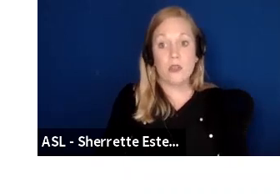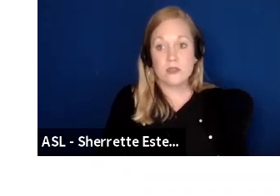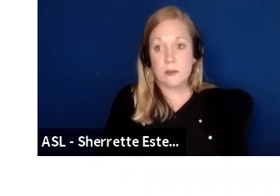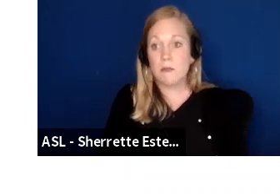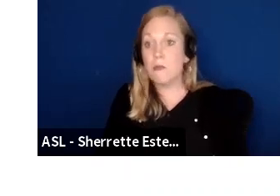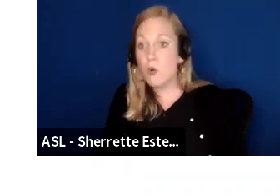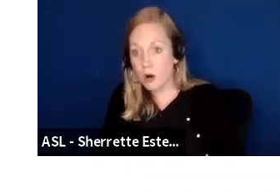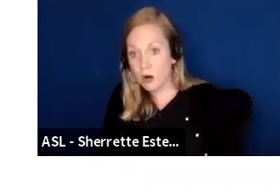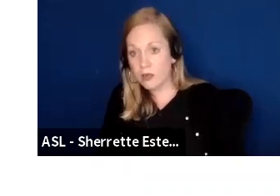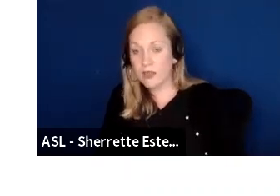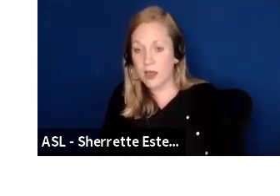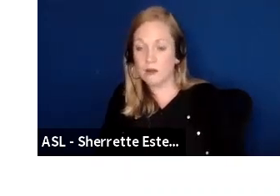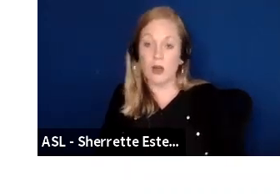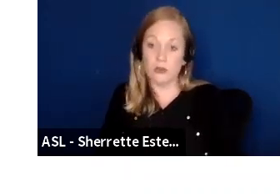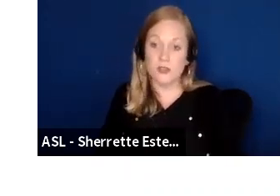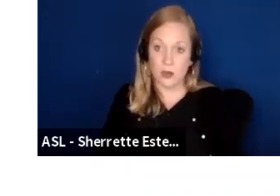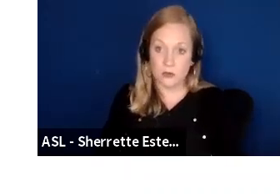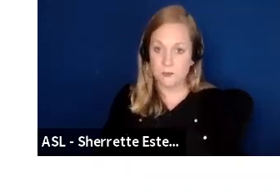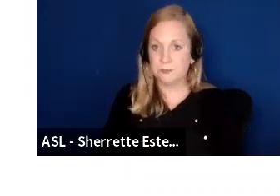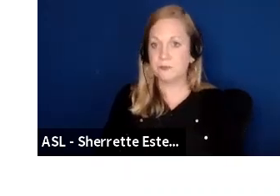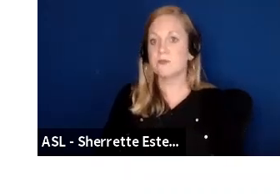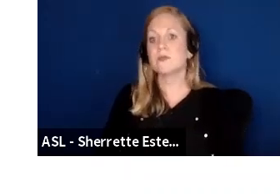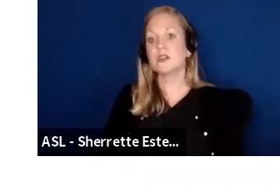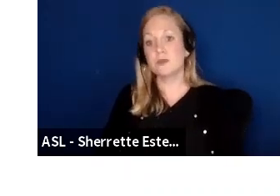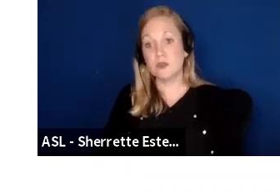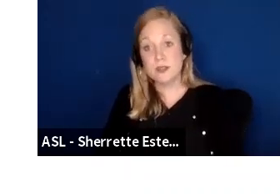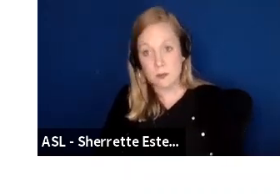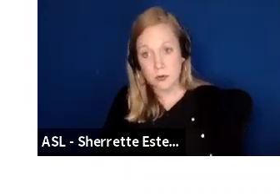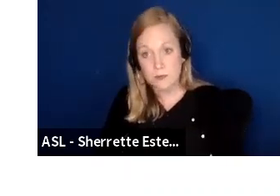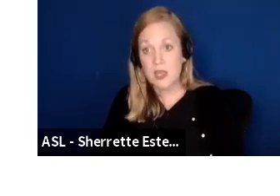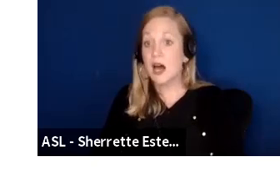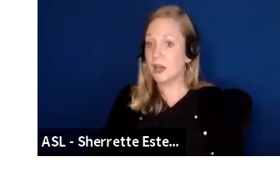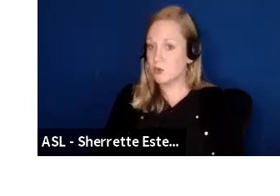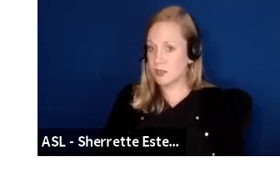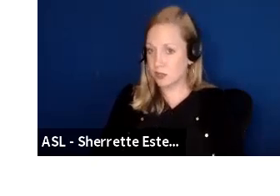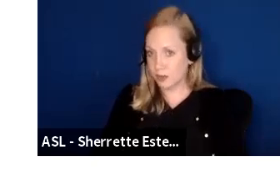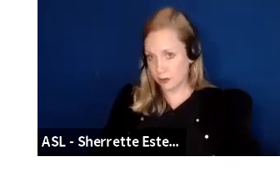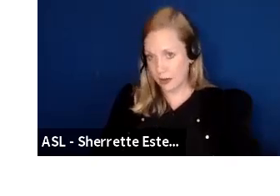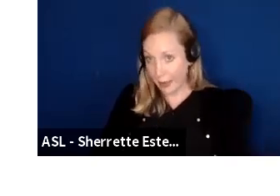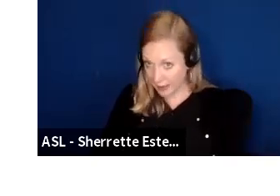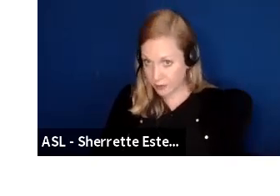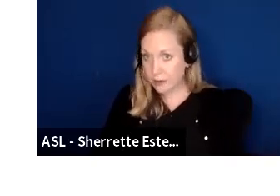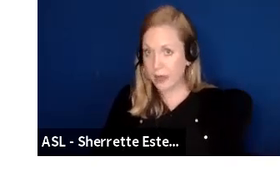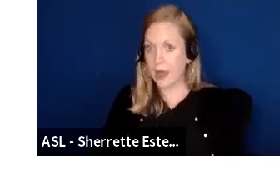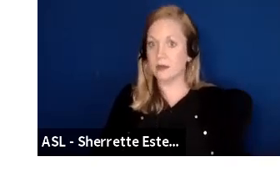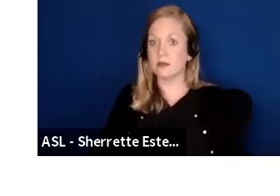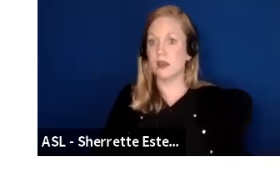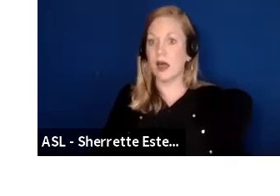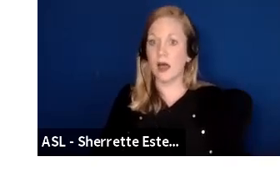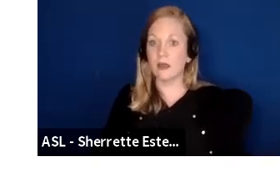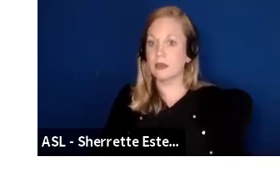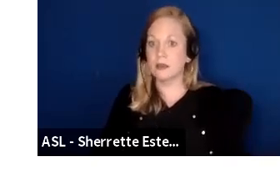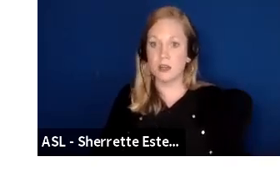will bother them more than other sounds. So for example, I use a hearing aid